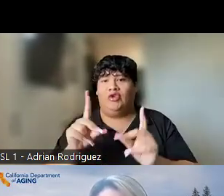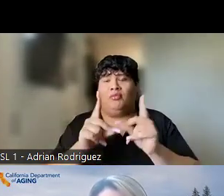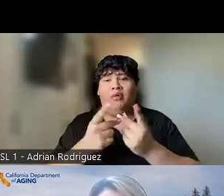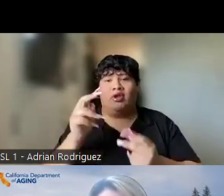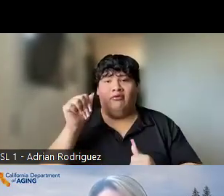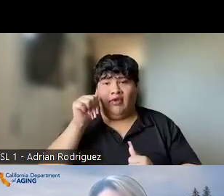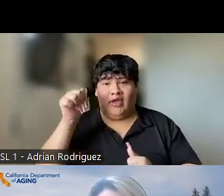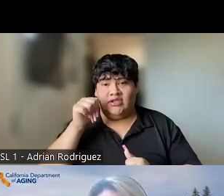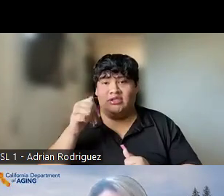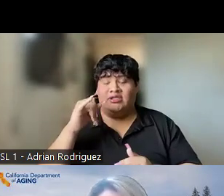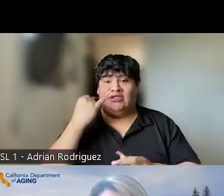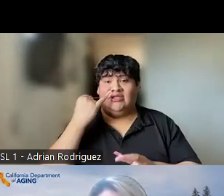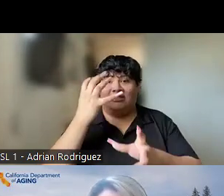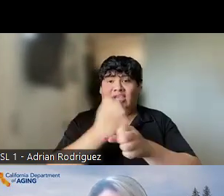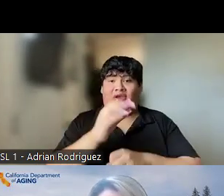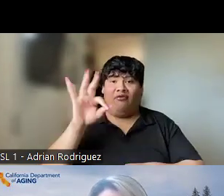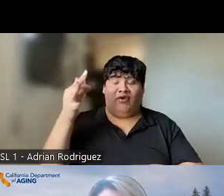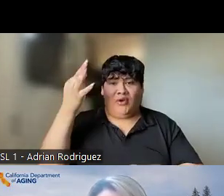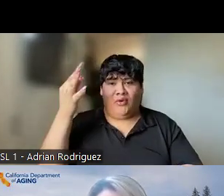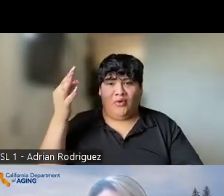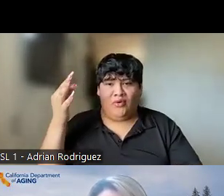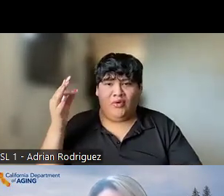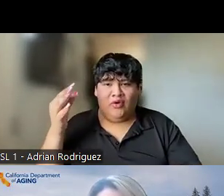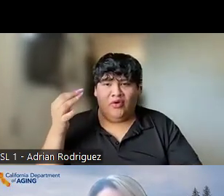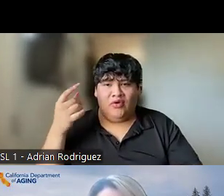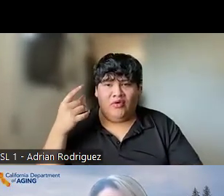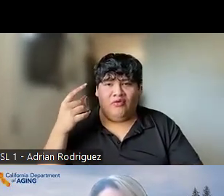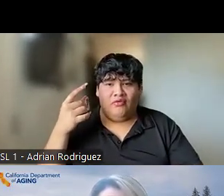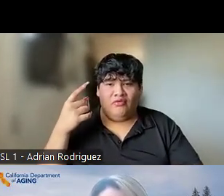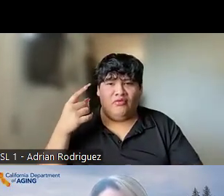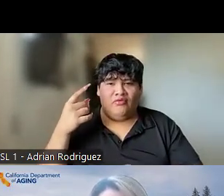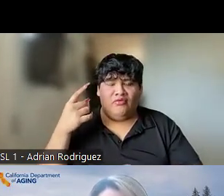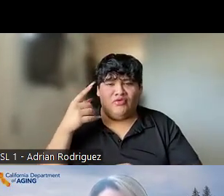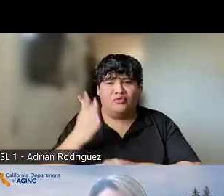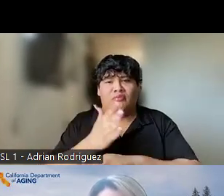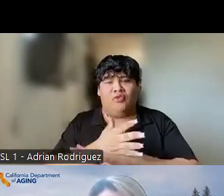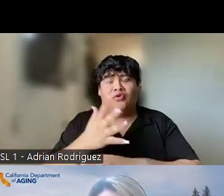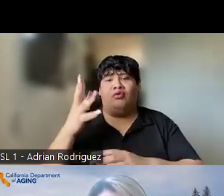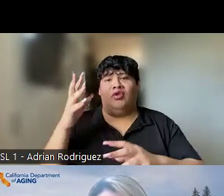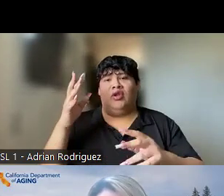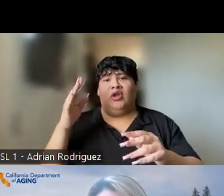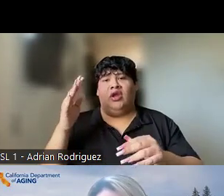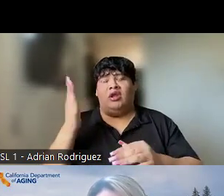received a Federal Administration for Community Living grant to improve the awareness, navigation, and